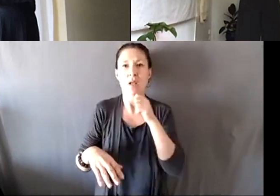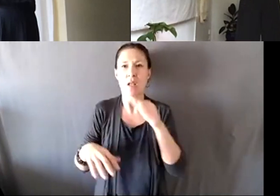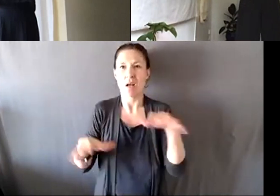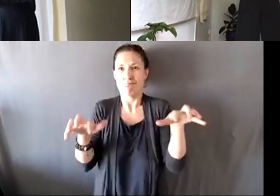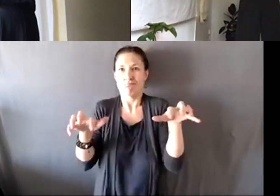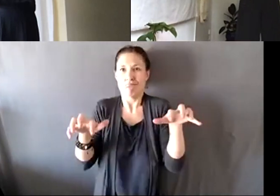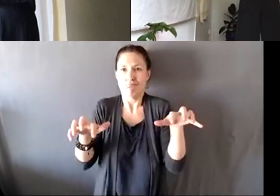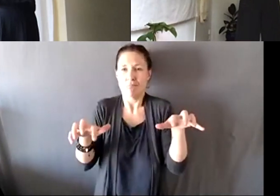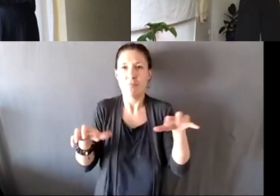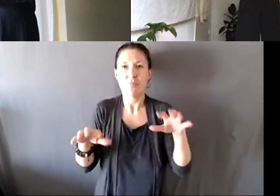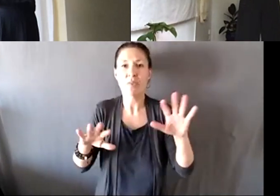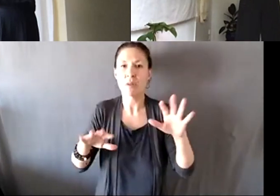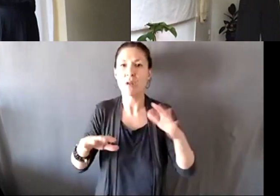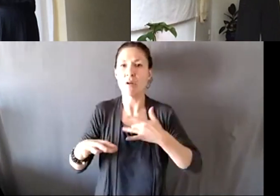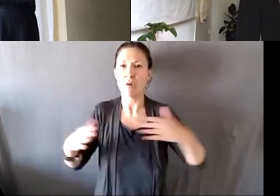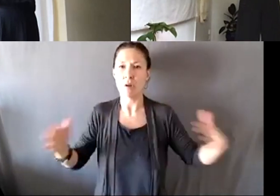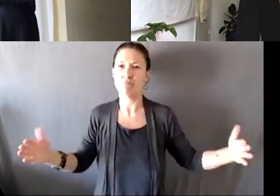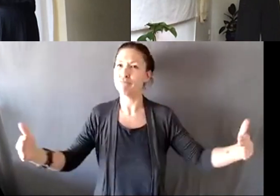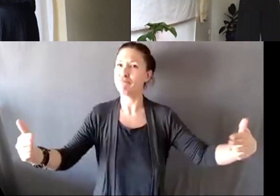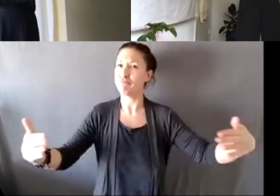you're hugging a tree.